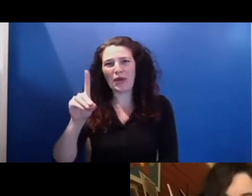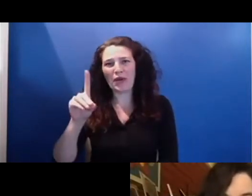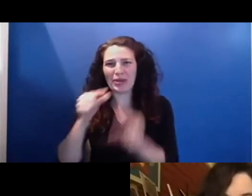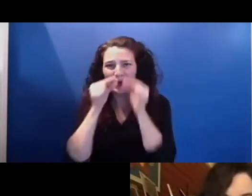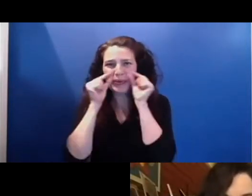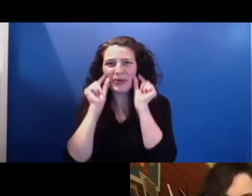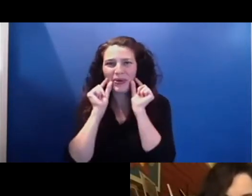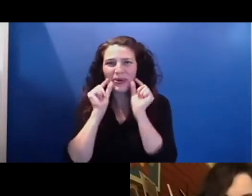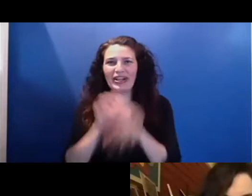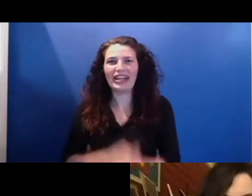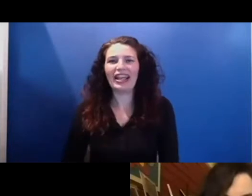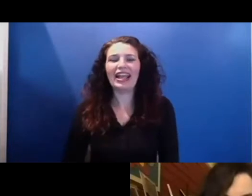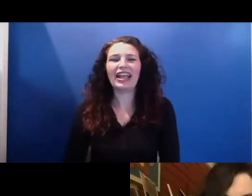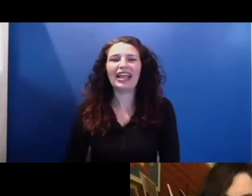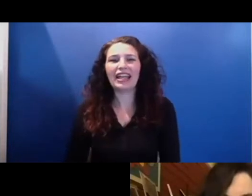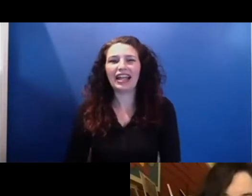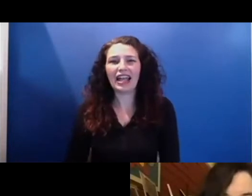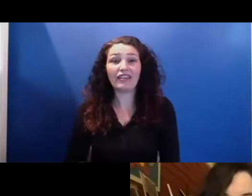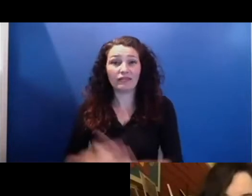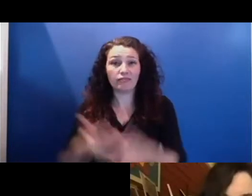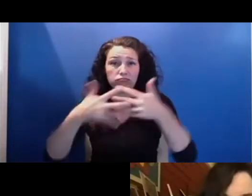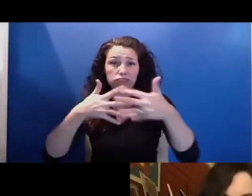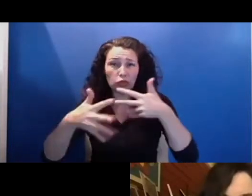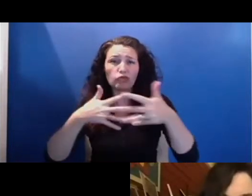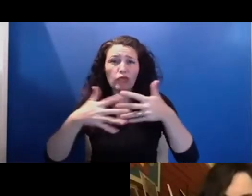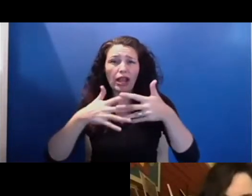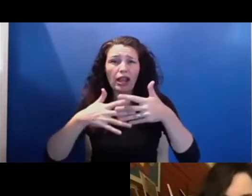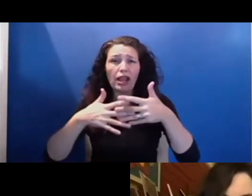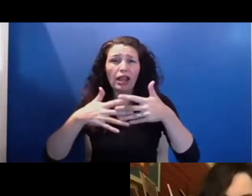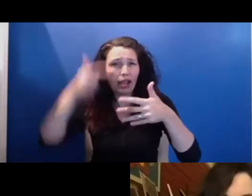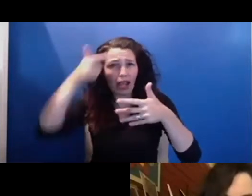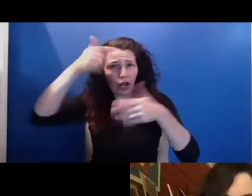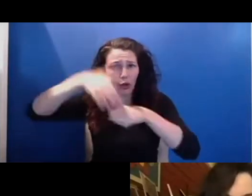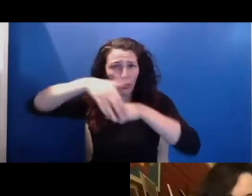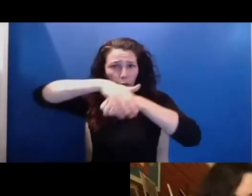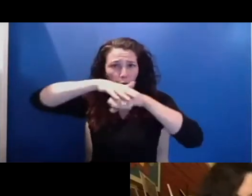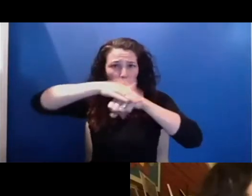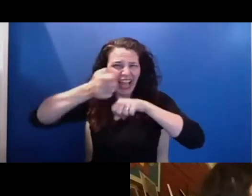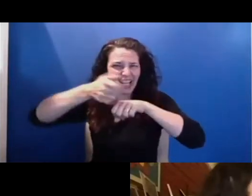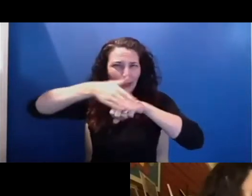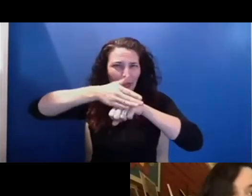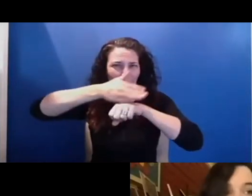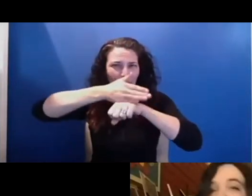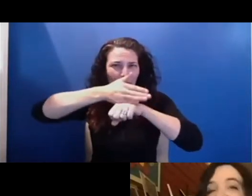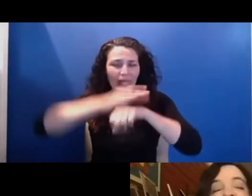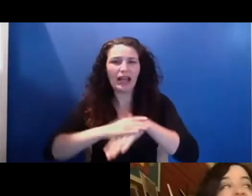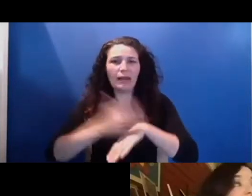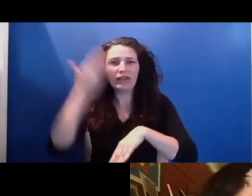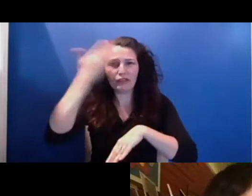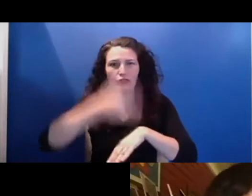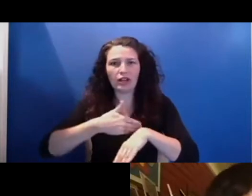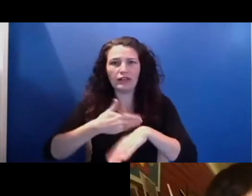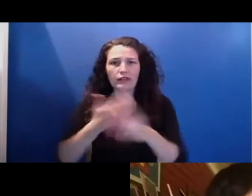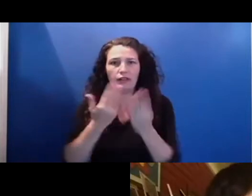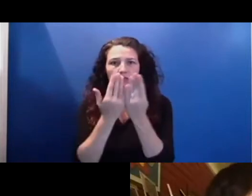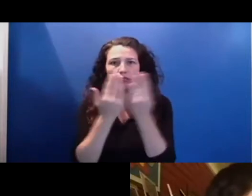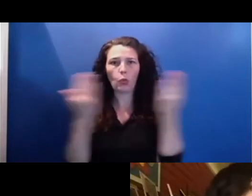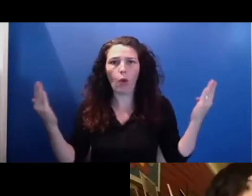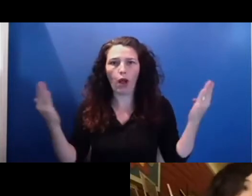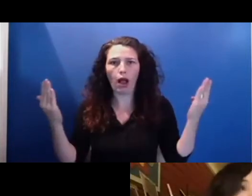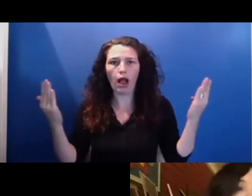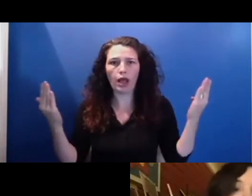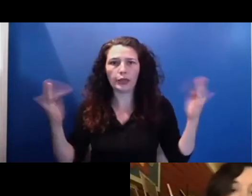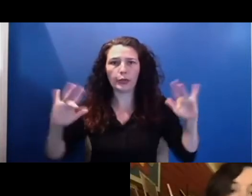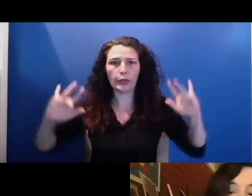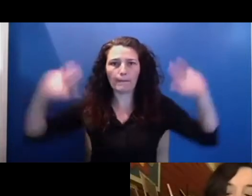and pepper hairline. I'm sitting in my office in front of a blank cream-colored wall. I'm pleased to be a part of